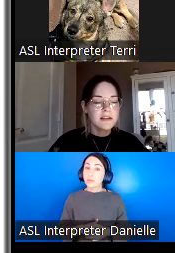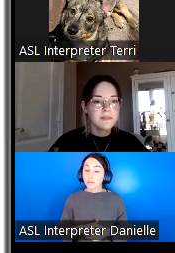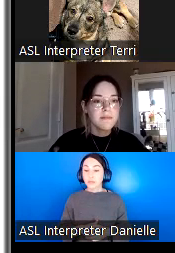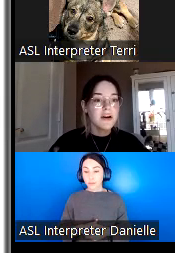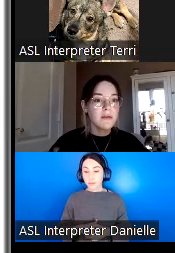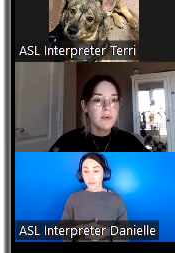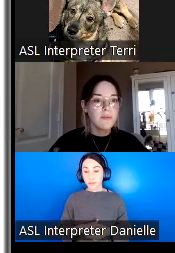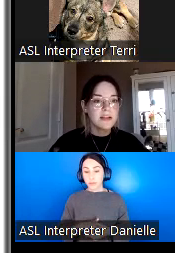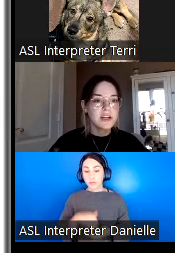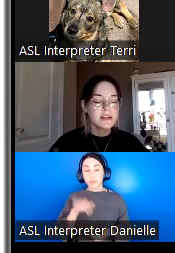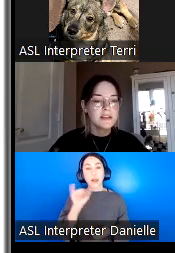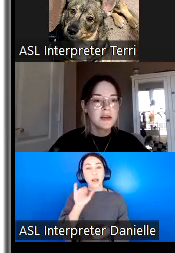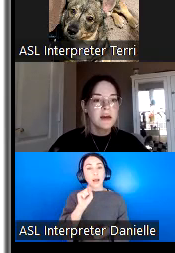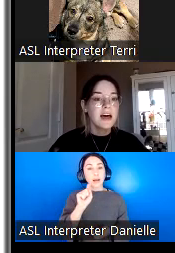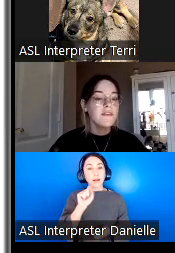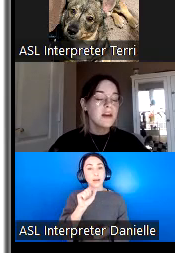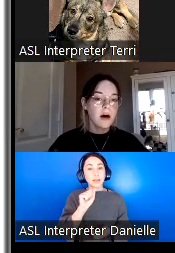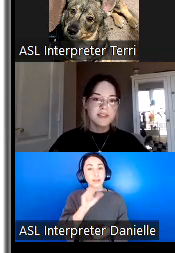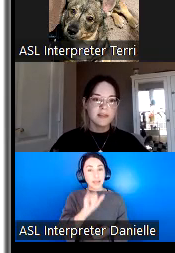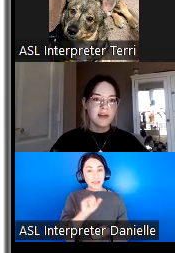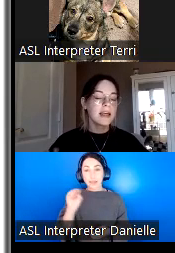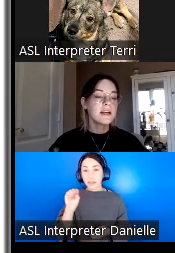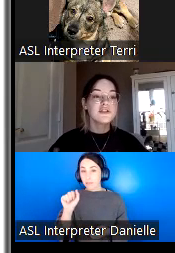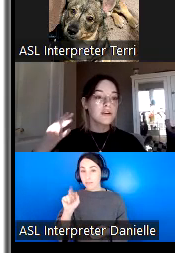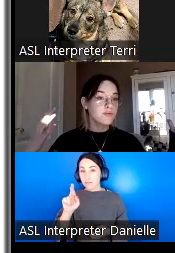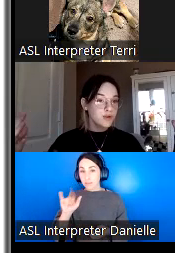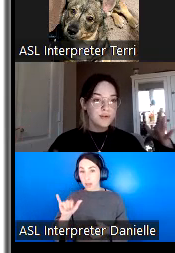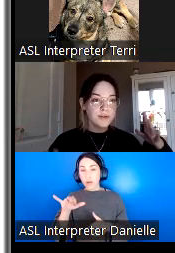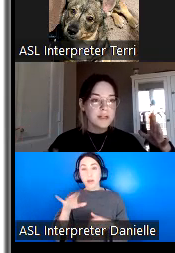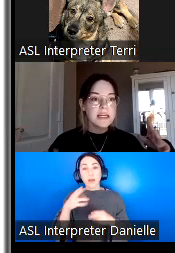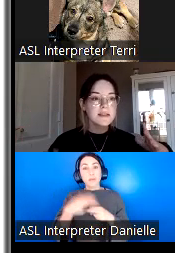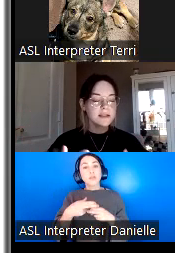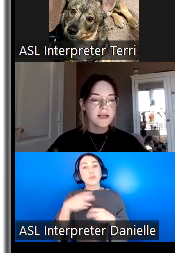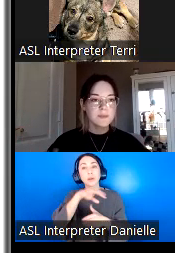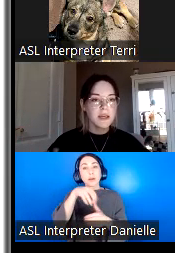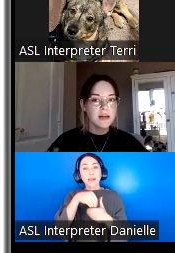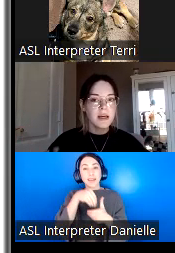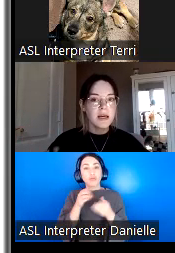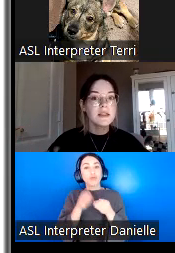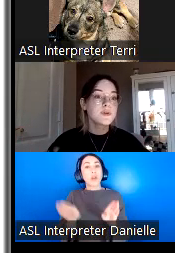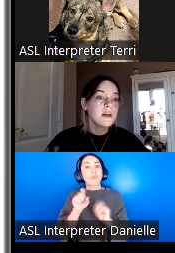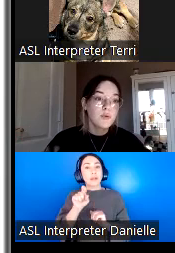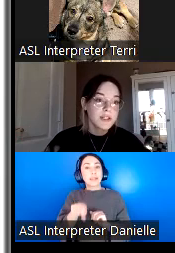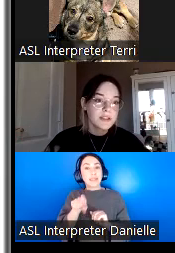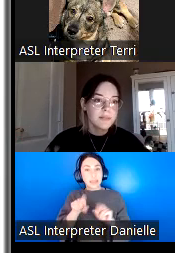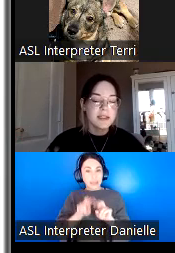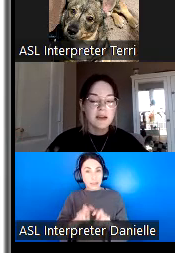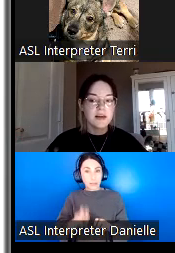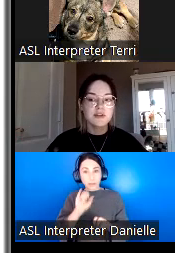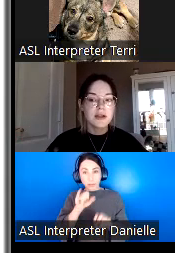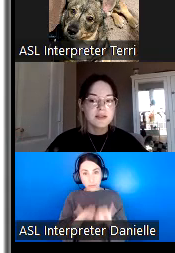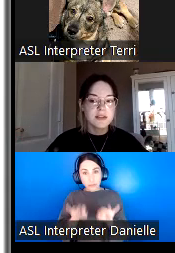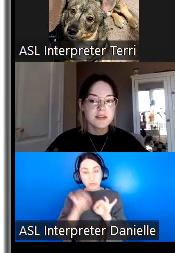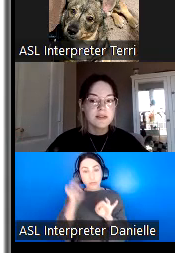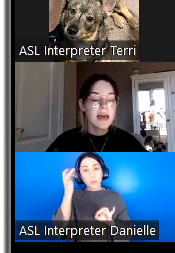Stacy and Mary both mentioned, kind of encompassing that in a general needs assessment is really important, because